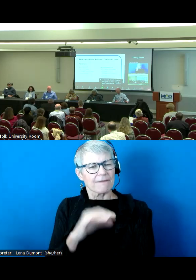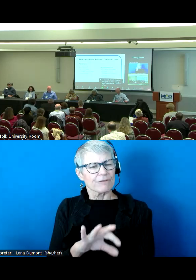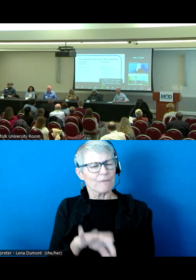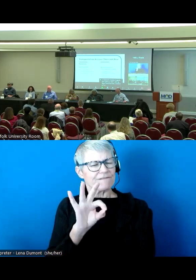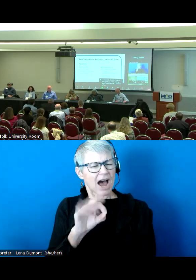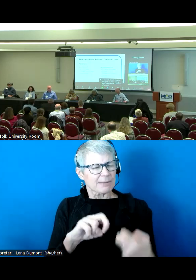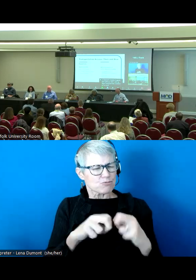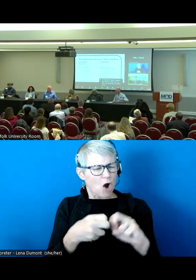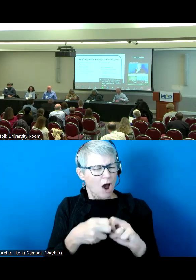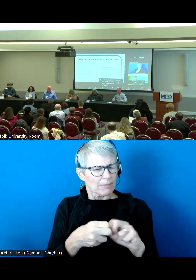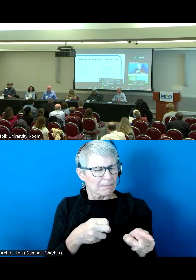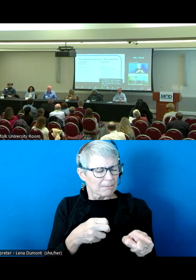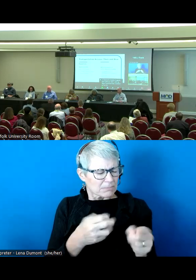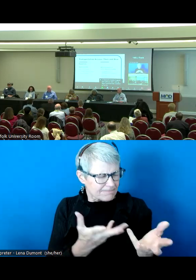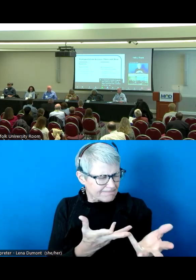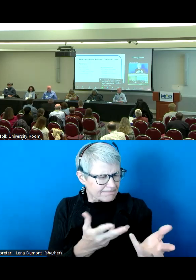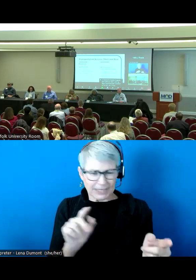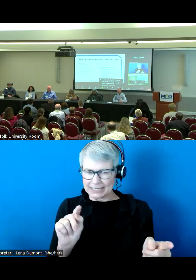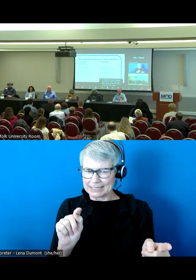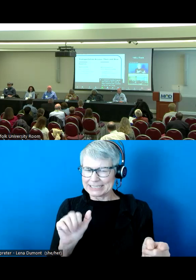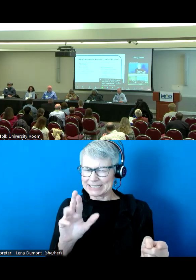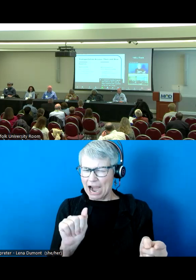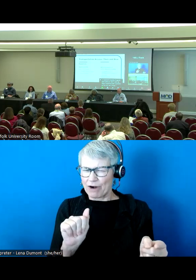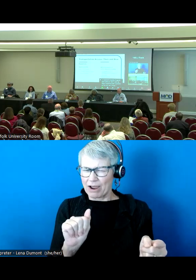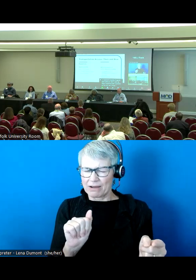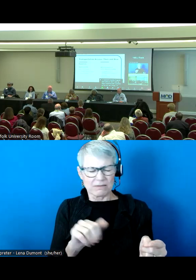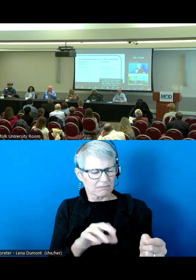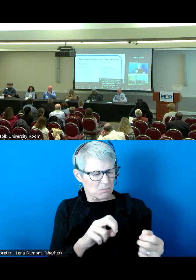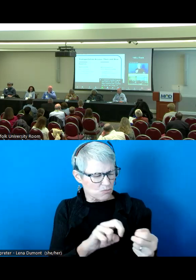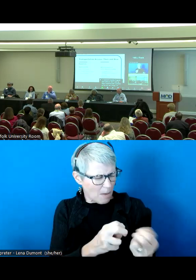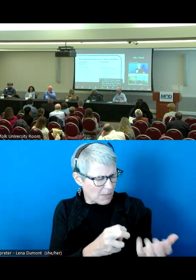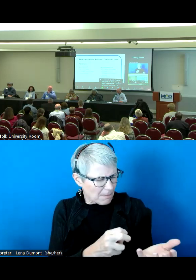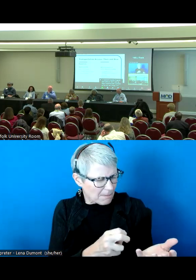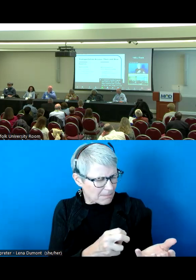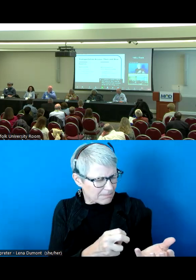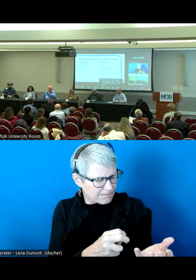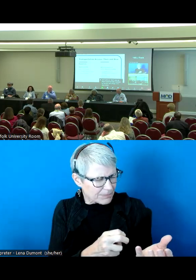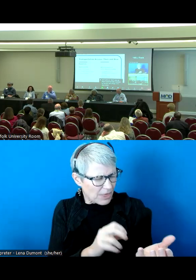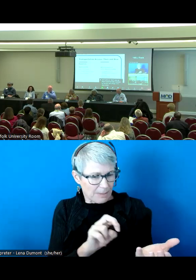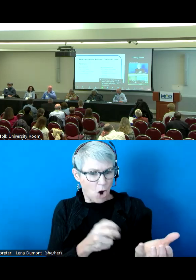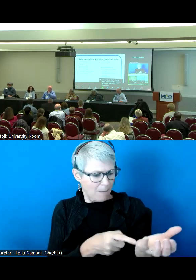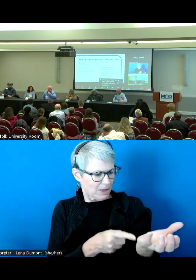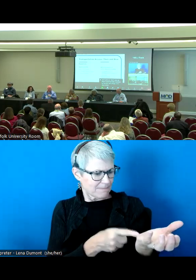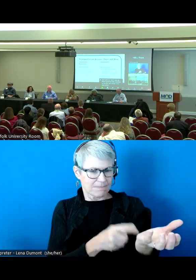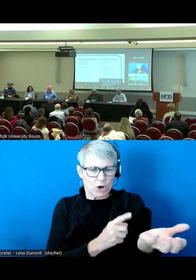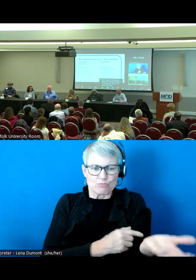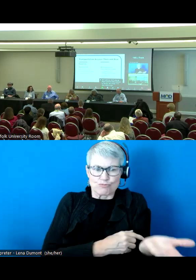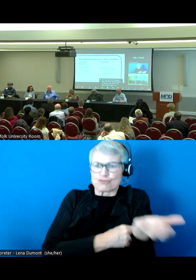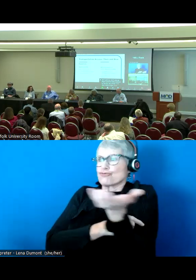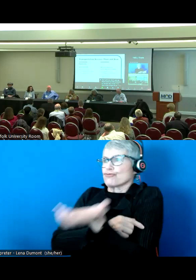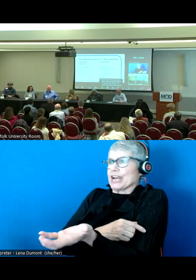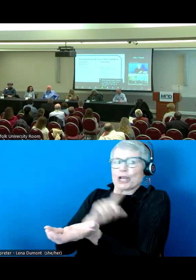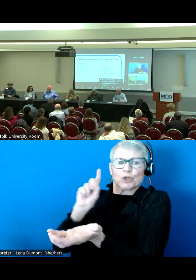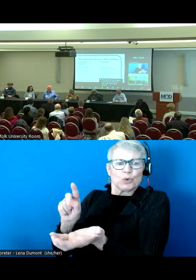and brings it to a place where things can be resolved, and